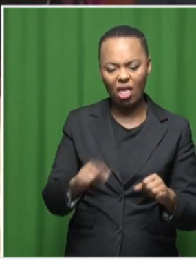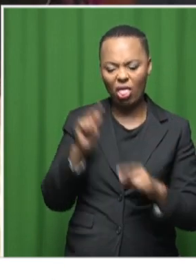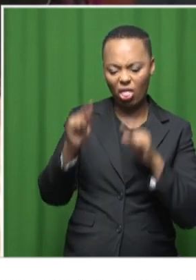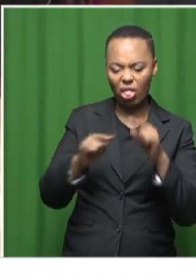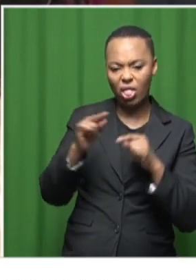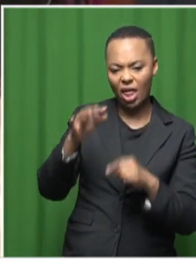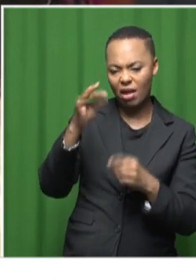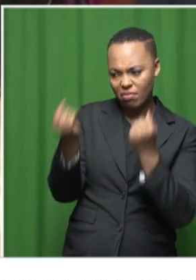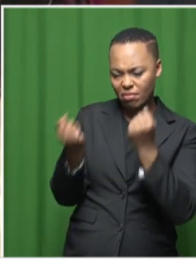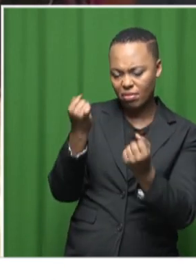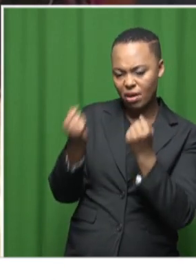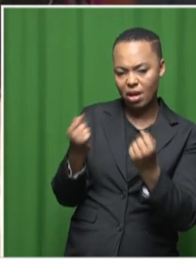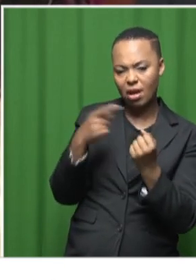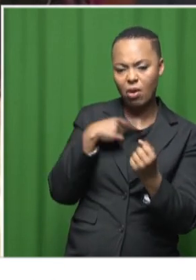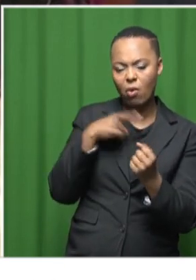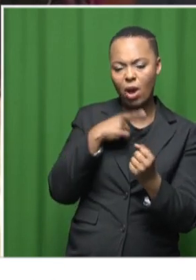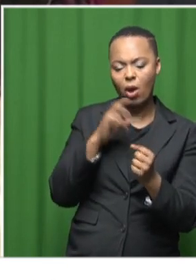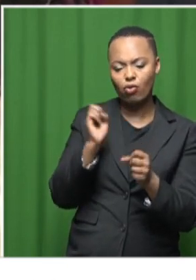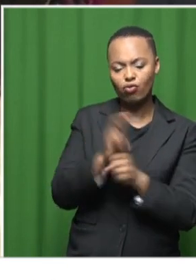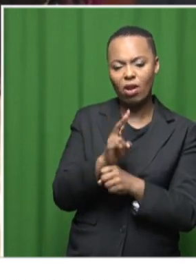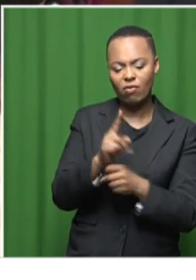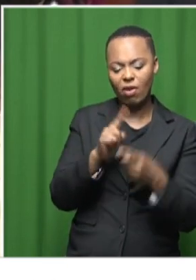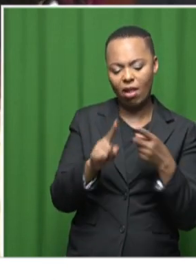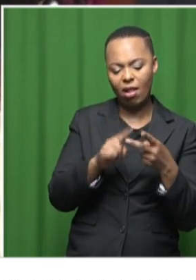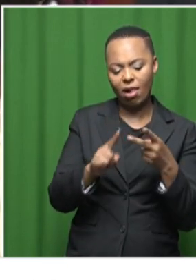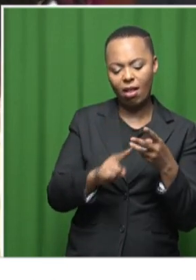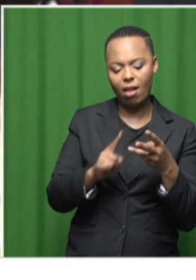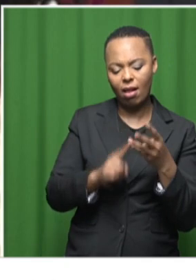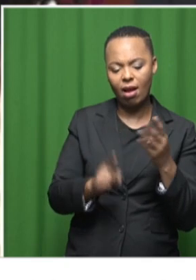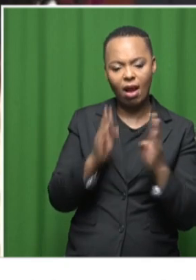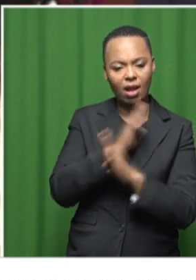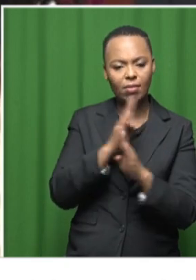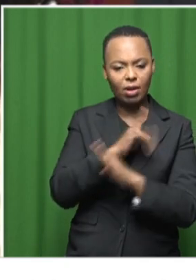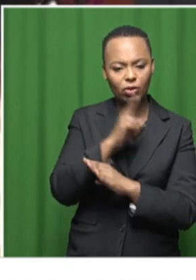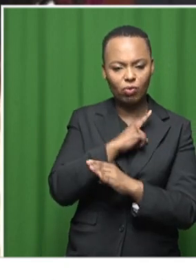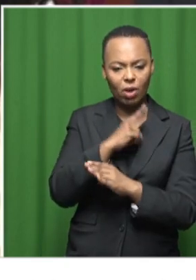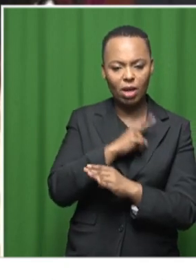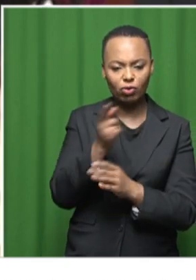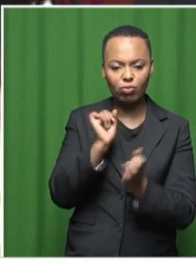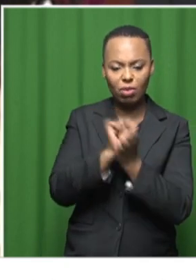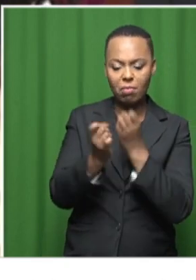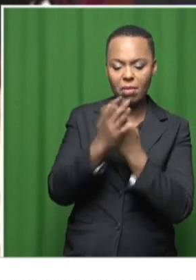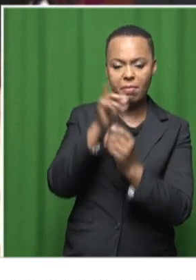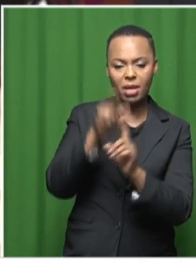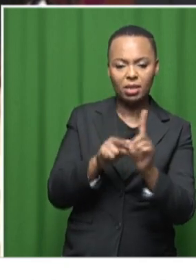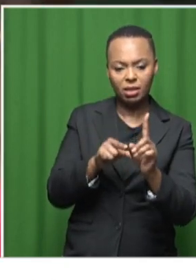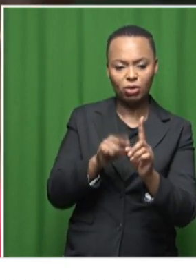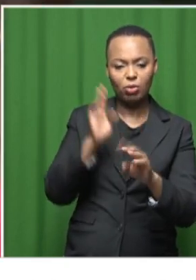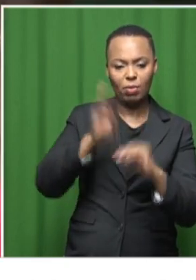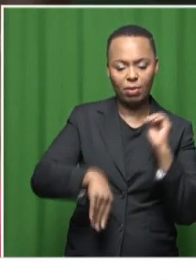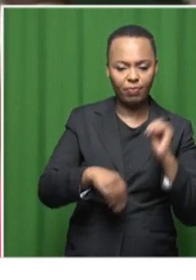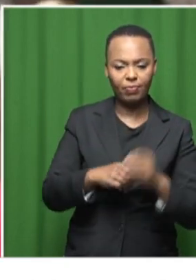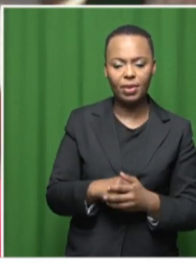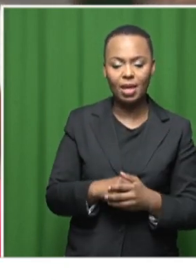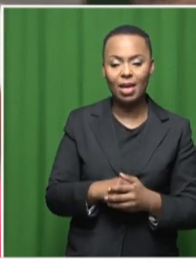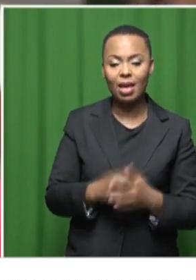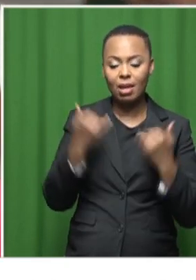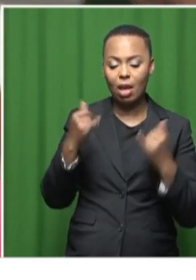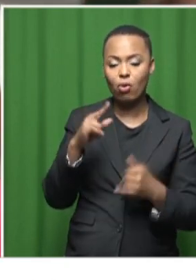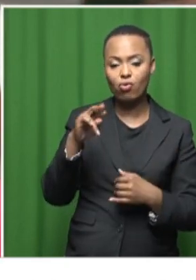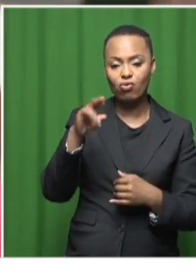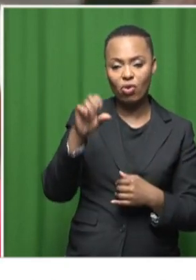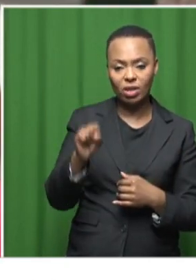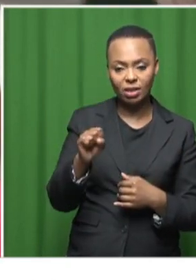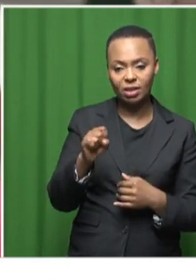state law requirement that all 12 jurors be unanimous in order to sentence a convicted person to be executed. Cruz murdered